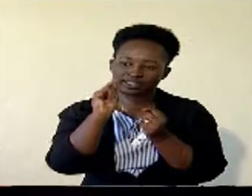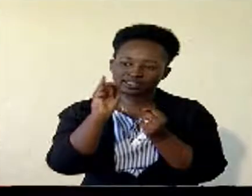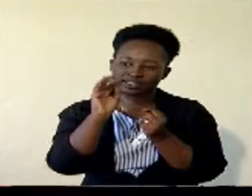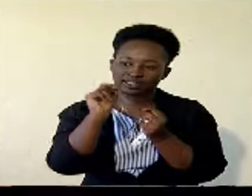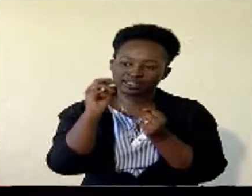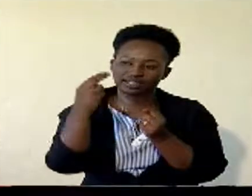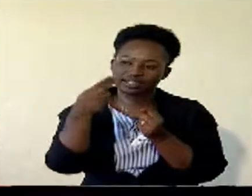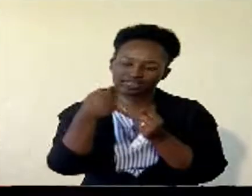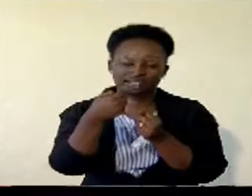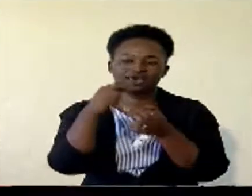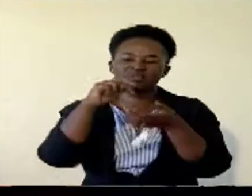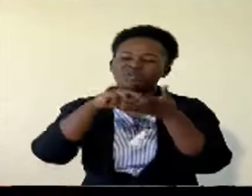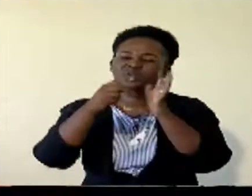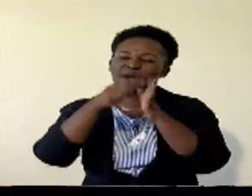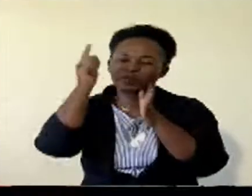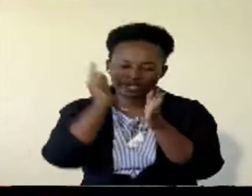one means